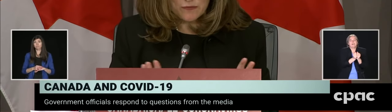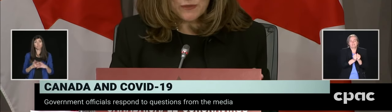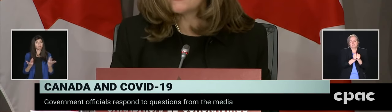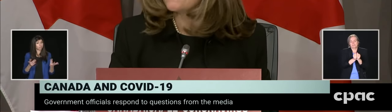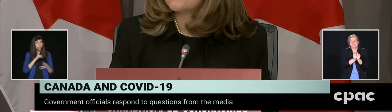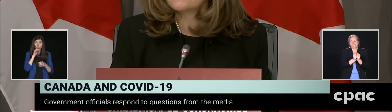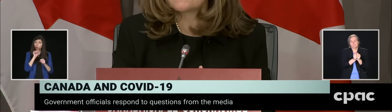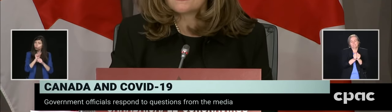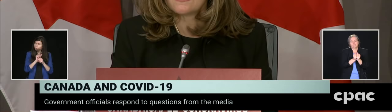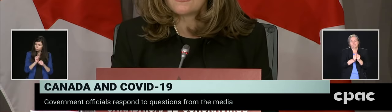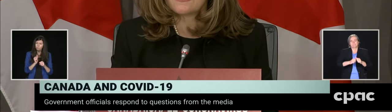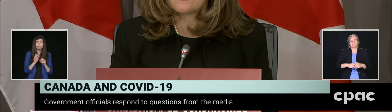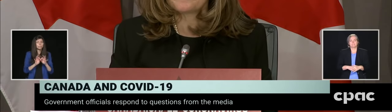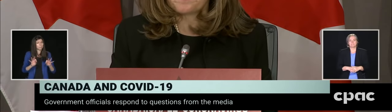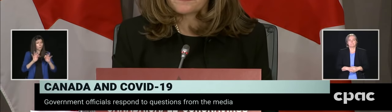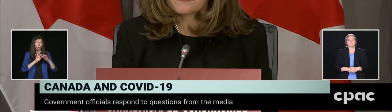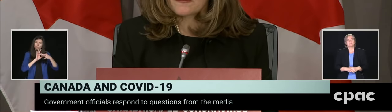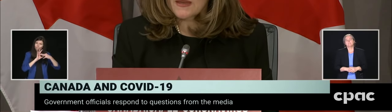We did